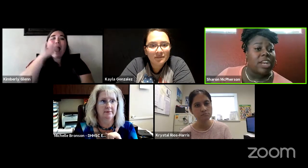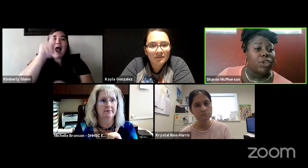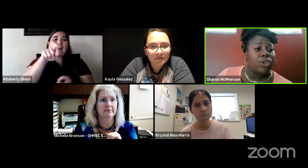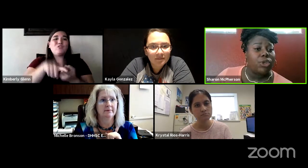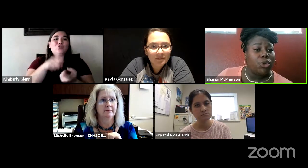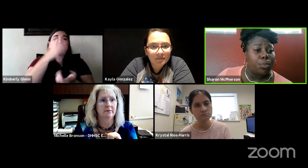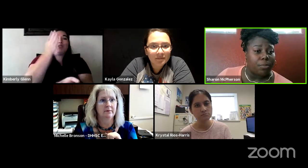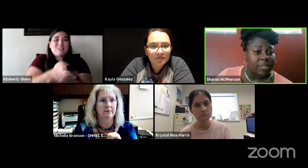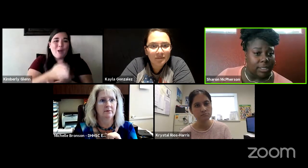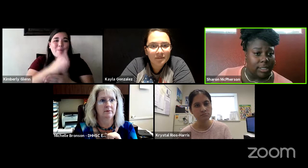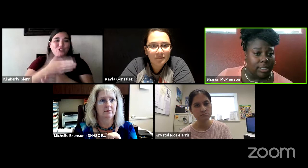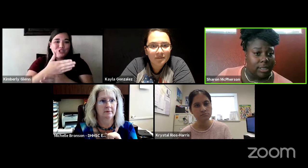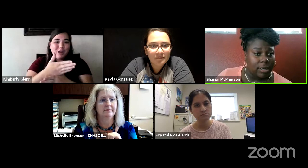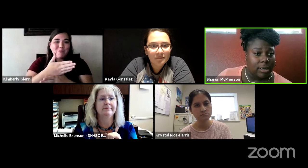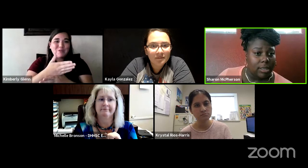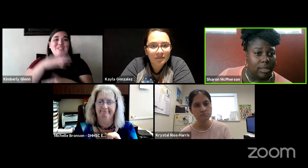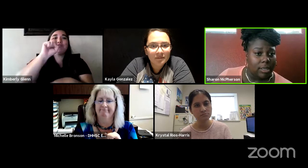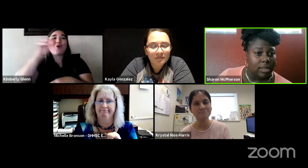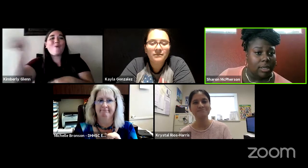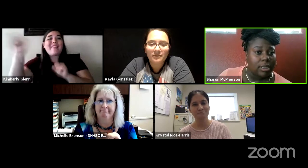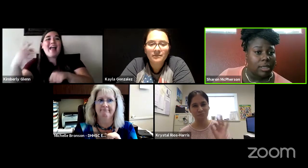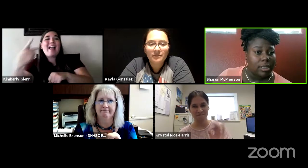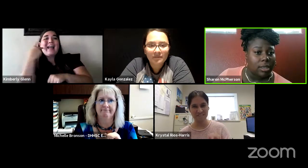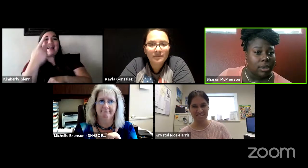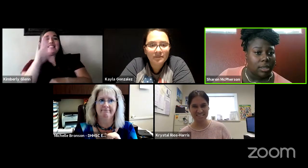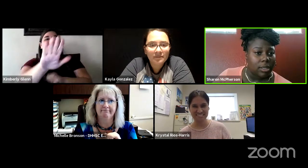If you can, for YouTube purposes,